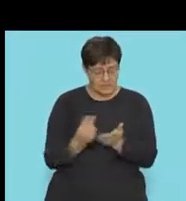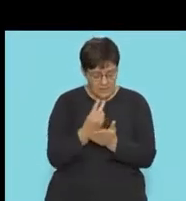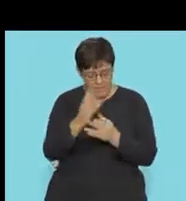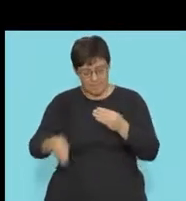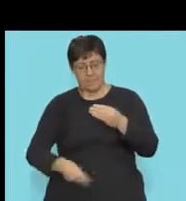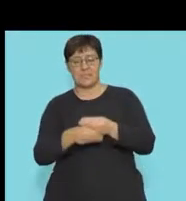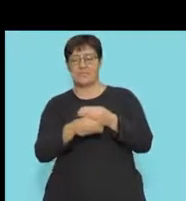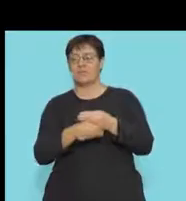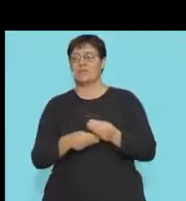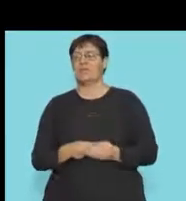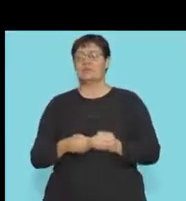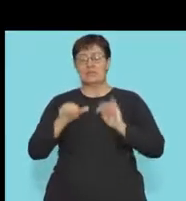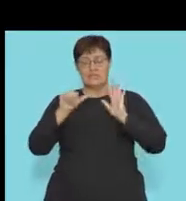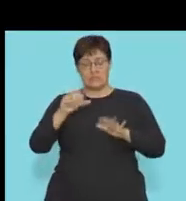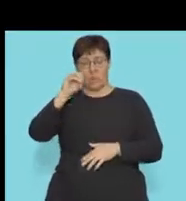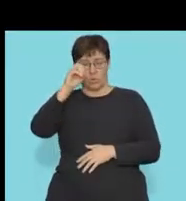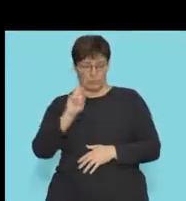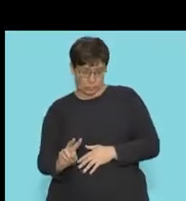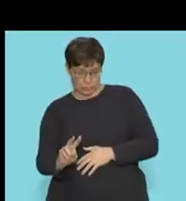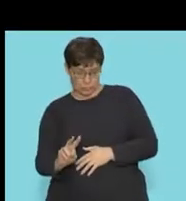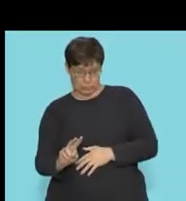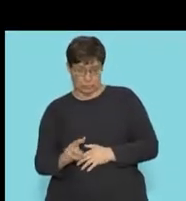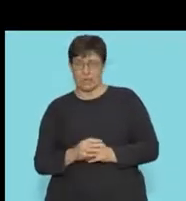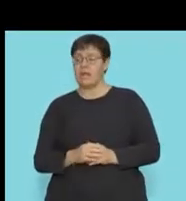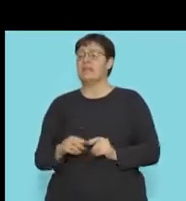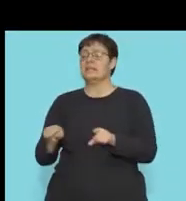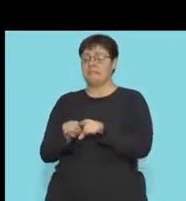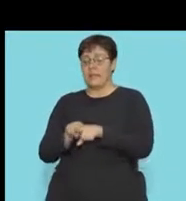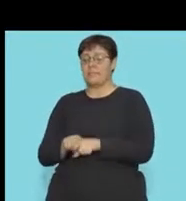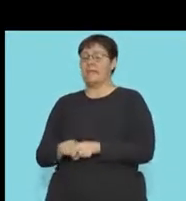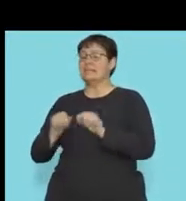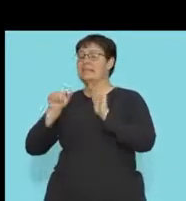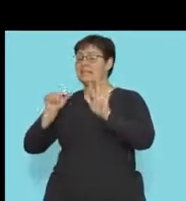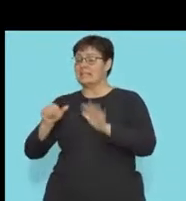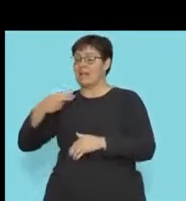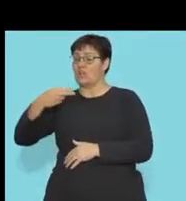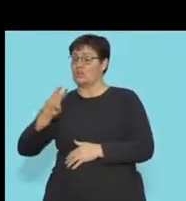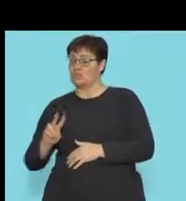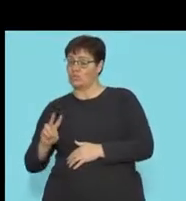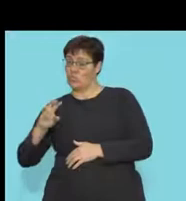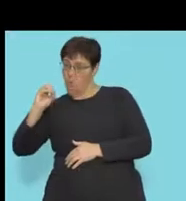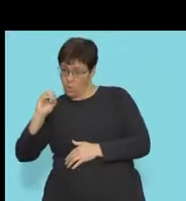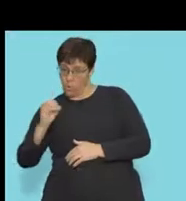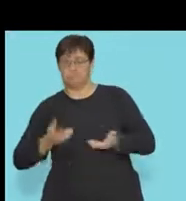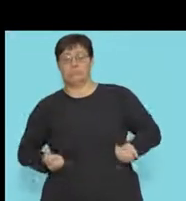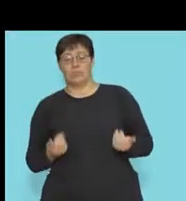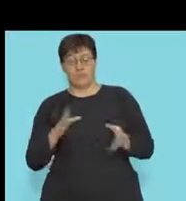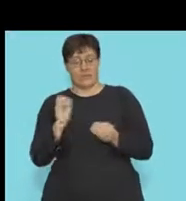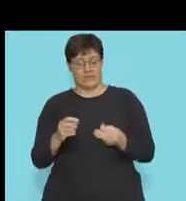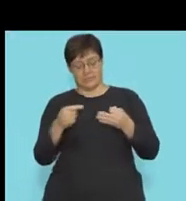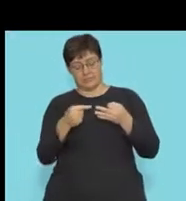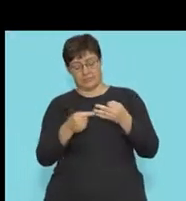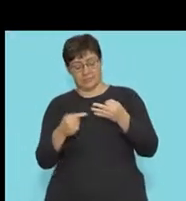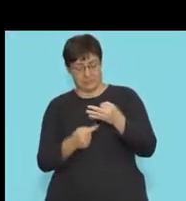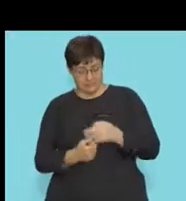also important that we recognize that 6 molecules of oxygen and 6 molecules of water are produced. And so it's